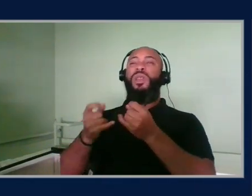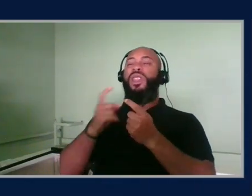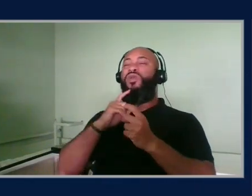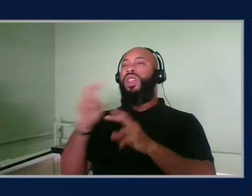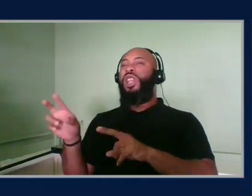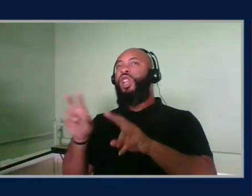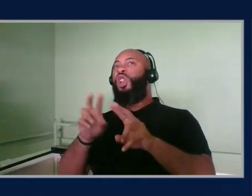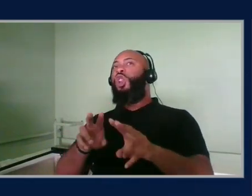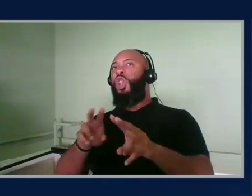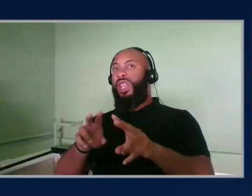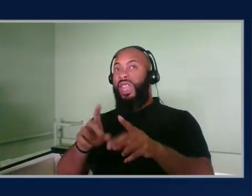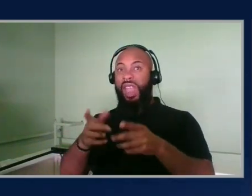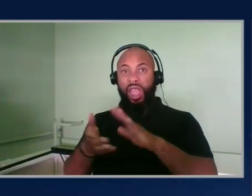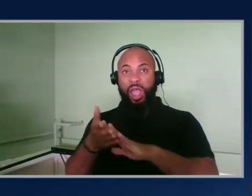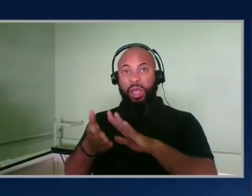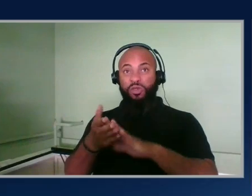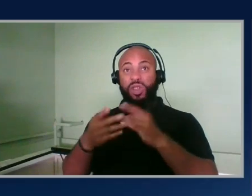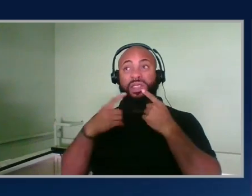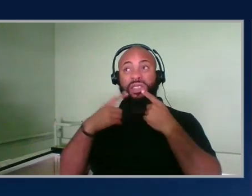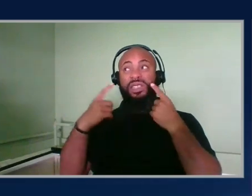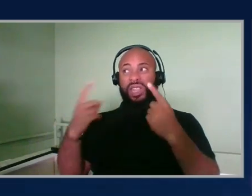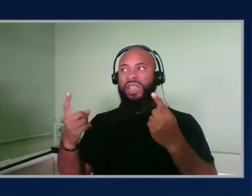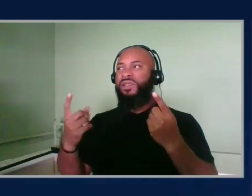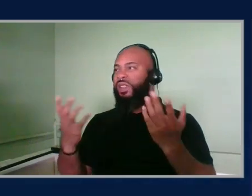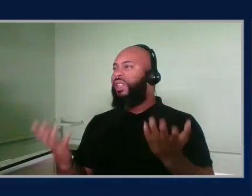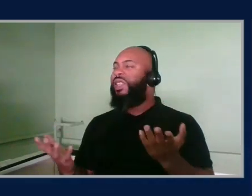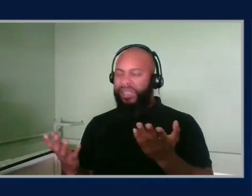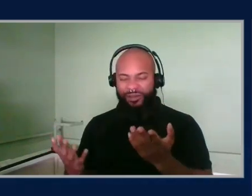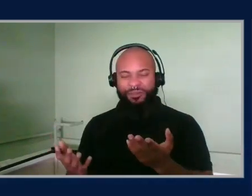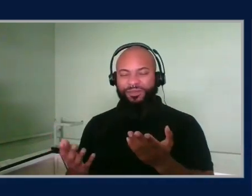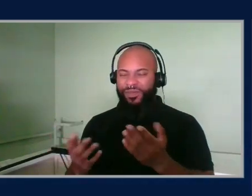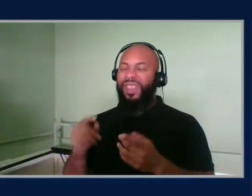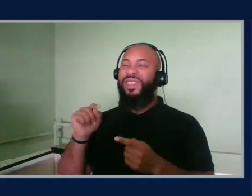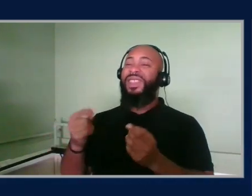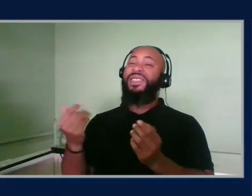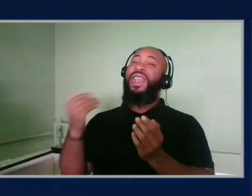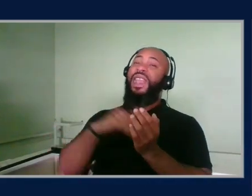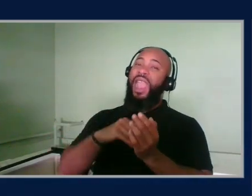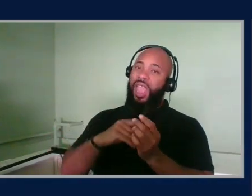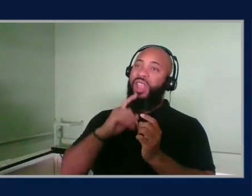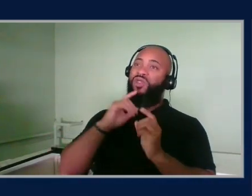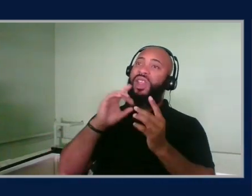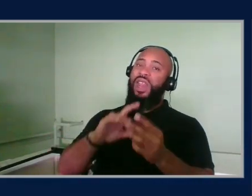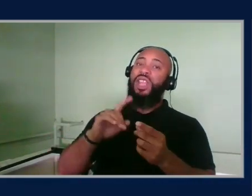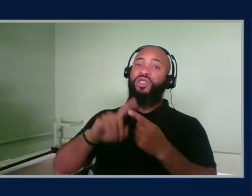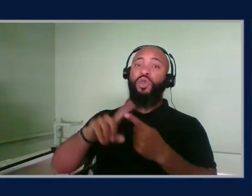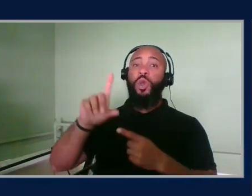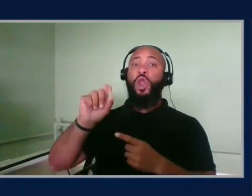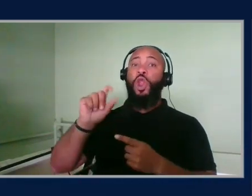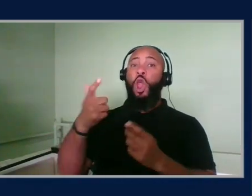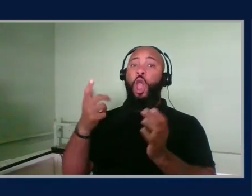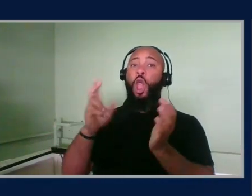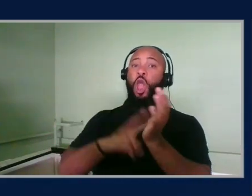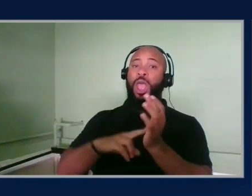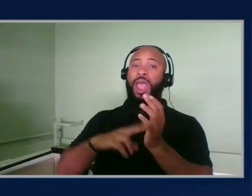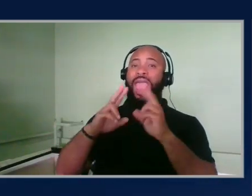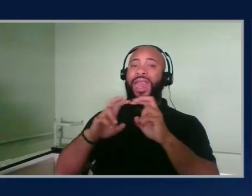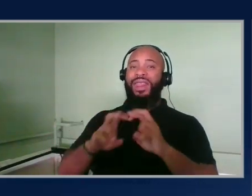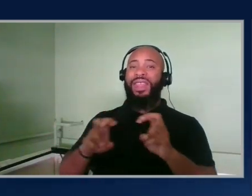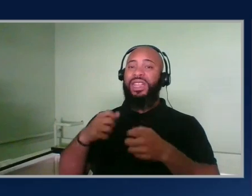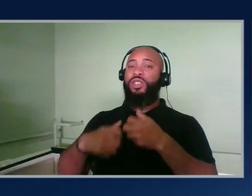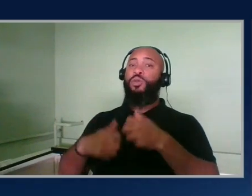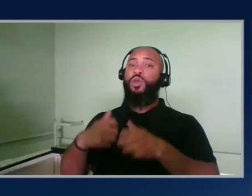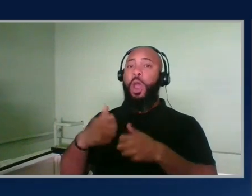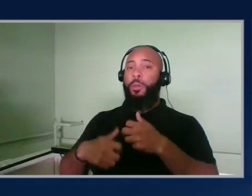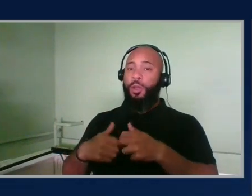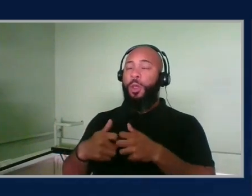operating successfully? And this, once again, comes back to a log analytics problem in a lot of ways, right? It is, yeah. You know, yeah. all roads lead back